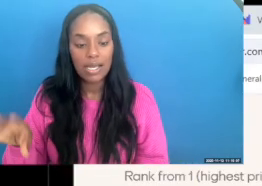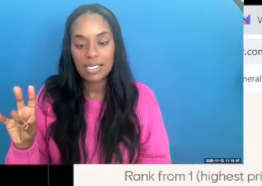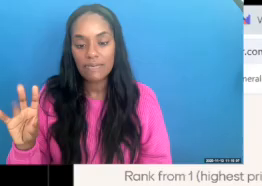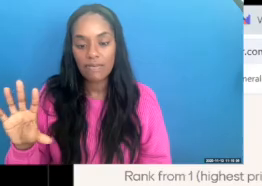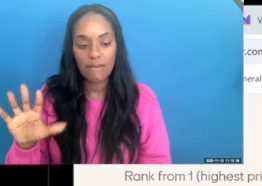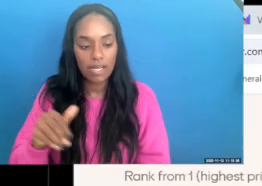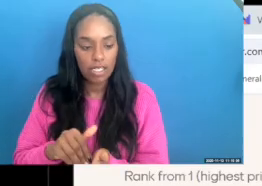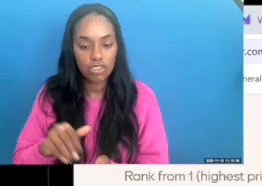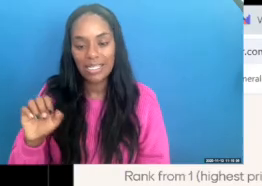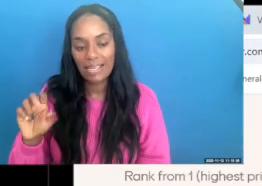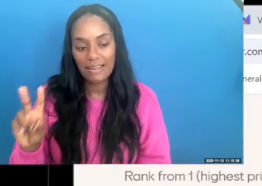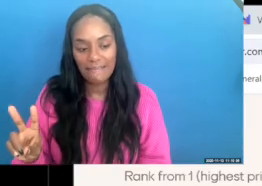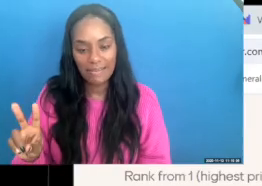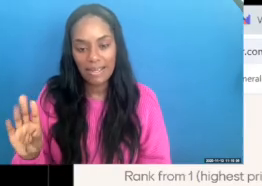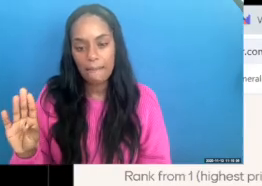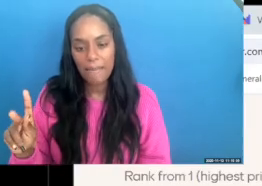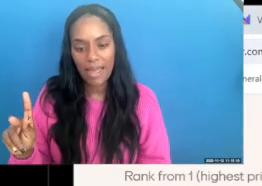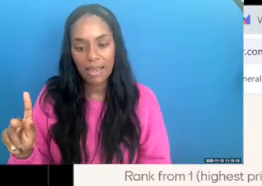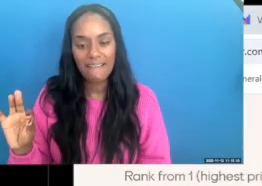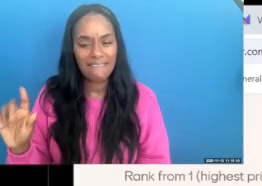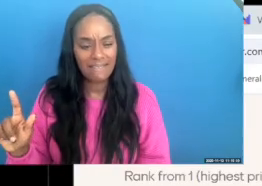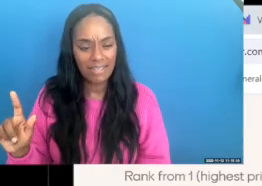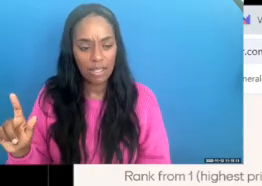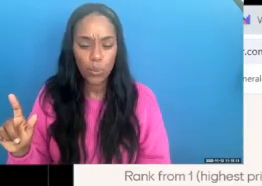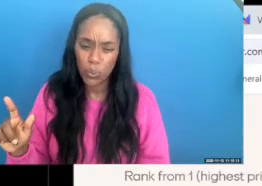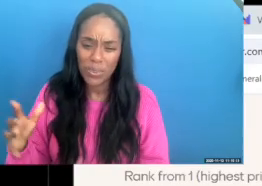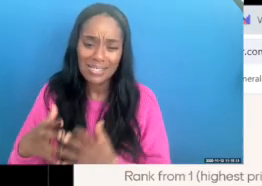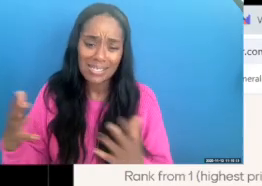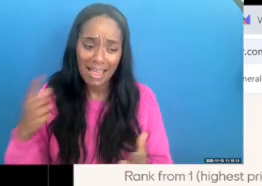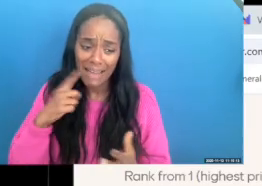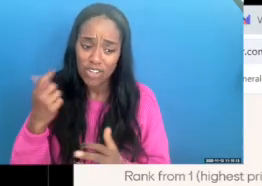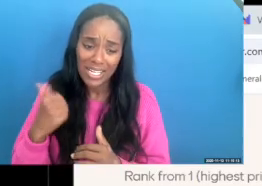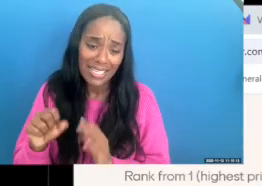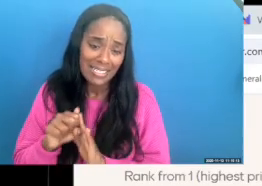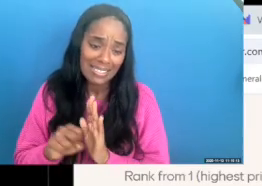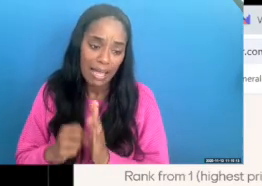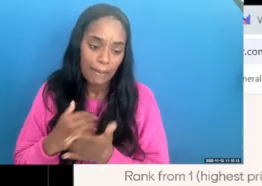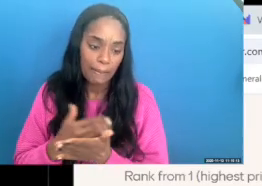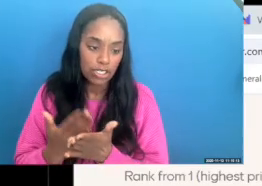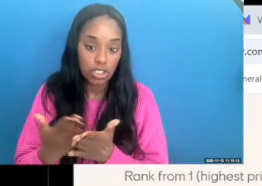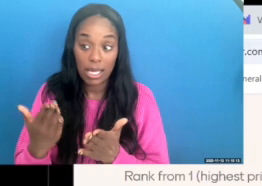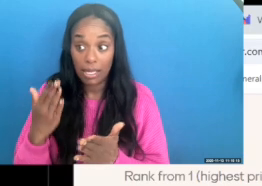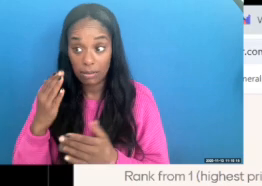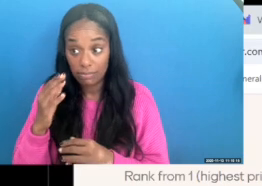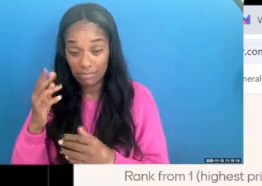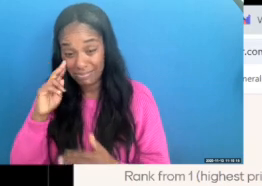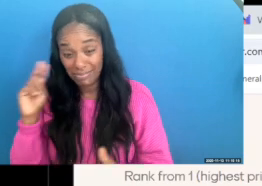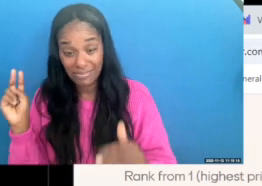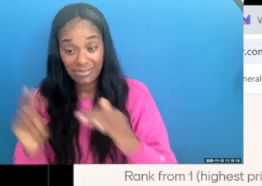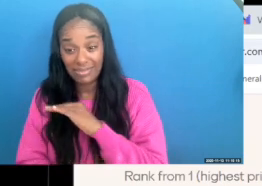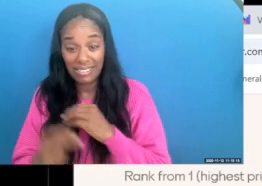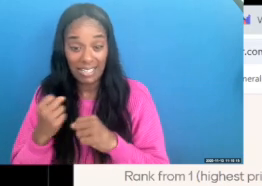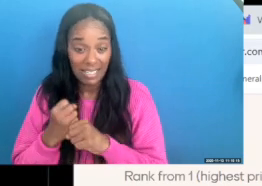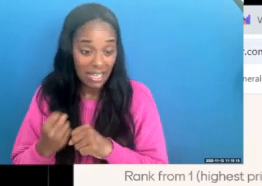would fully agree, a $7,500 per EV backfill, that's a really tall ask of any state budget in